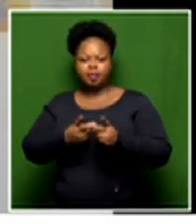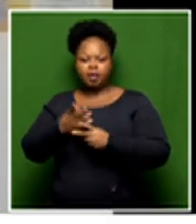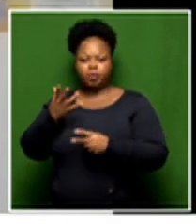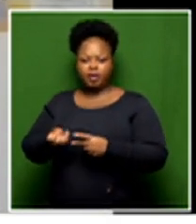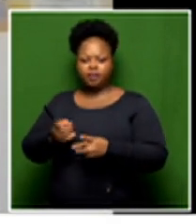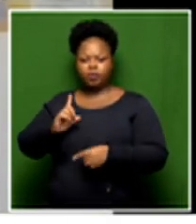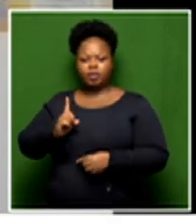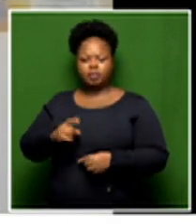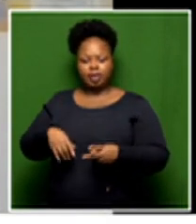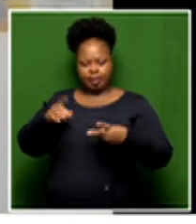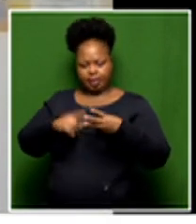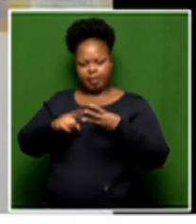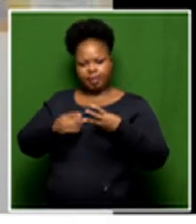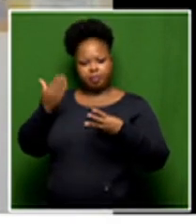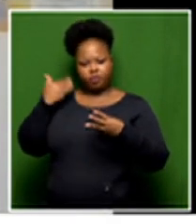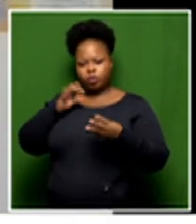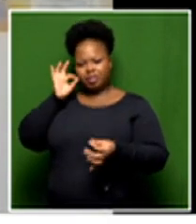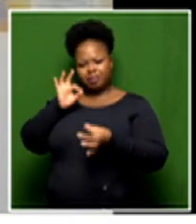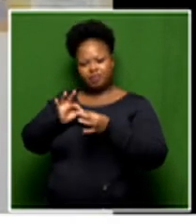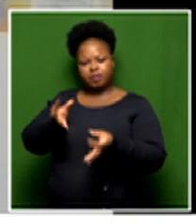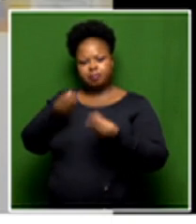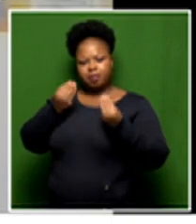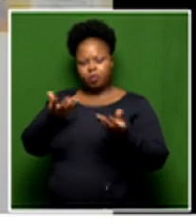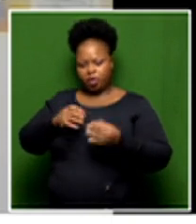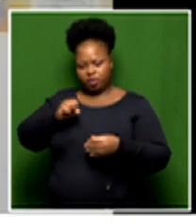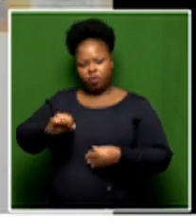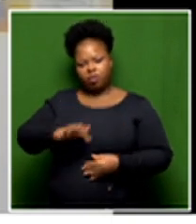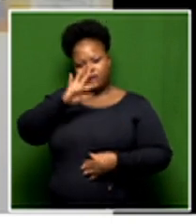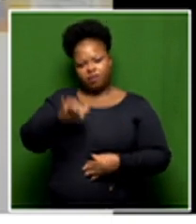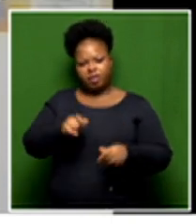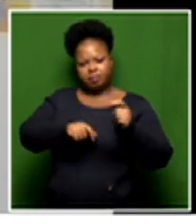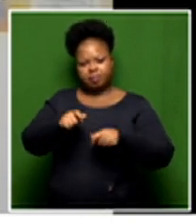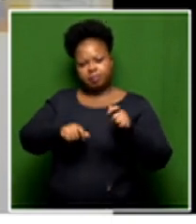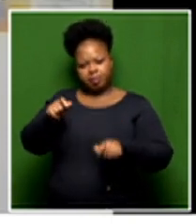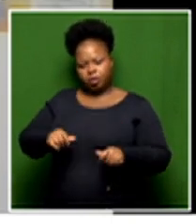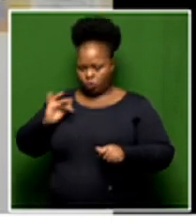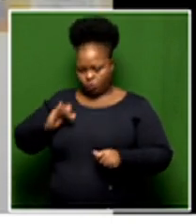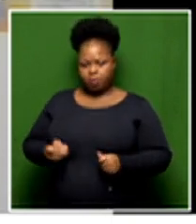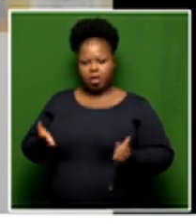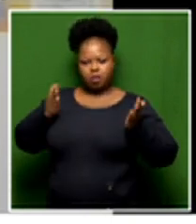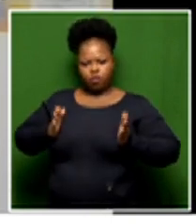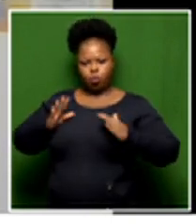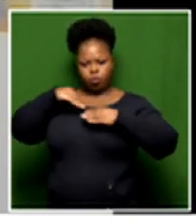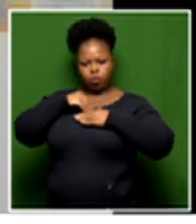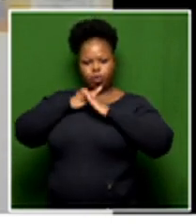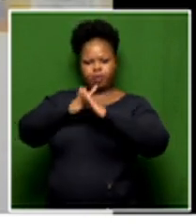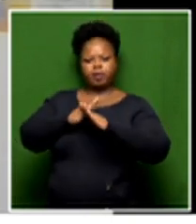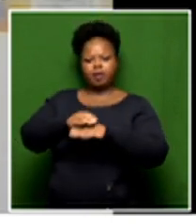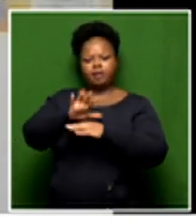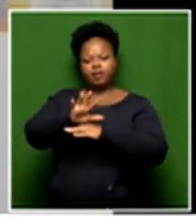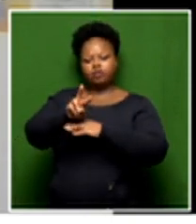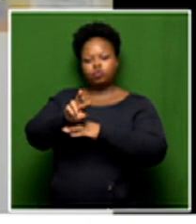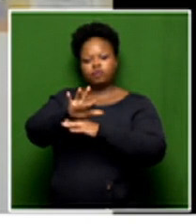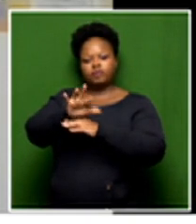an antibody that was found specifically in the South African population, so South African women, CAP256, and that's